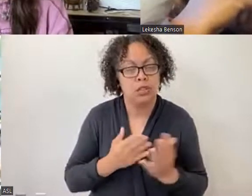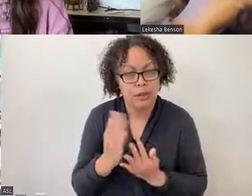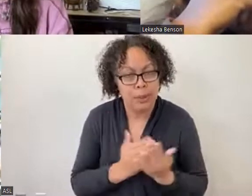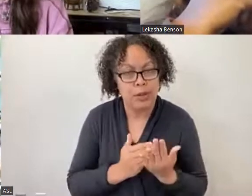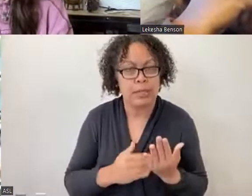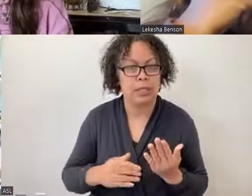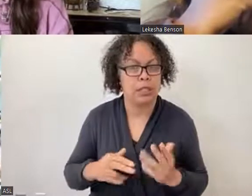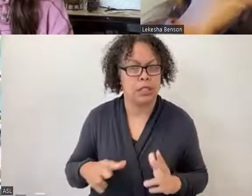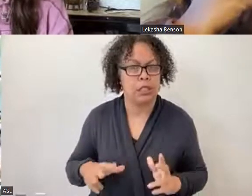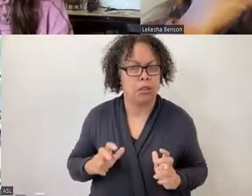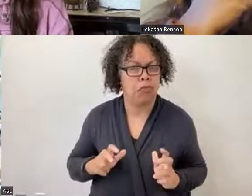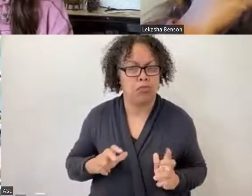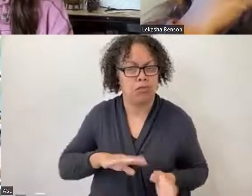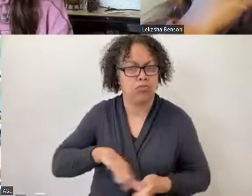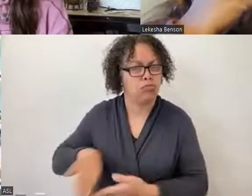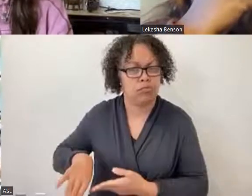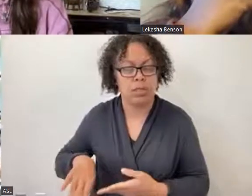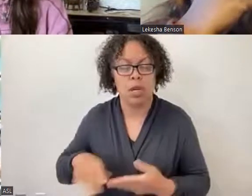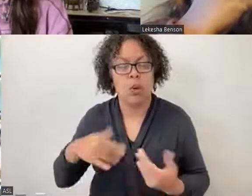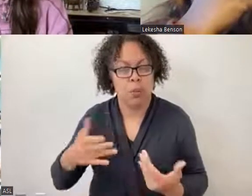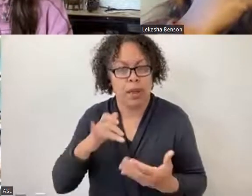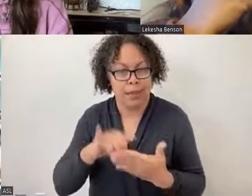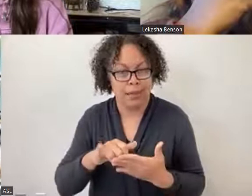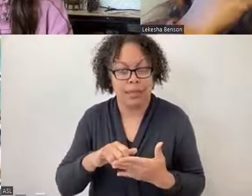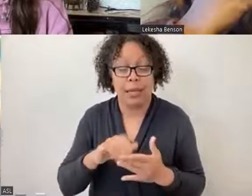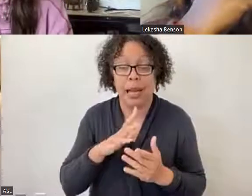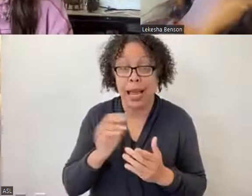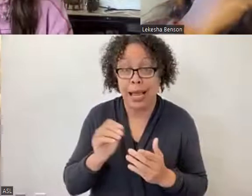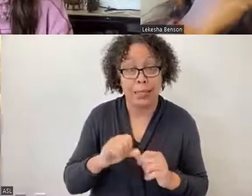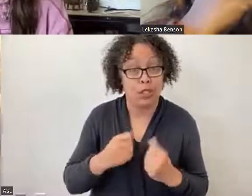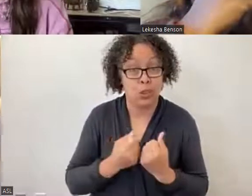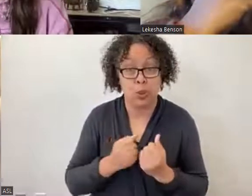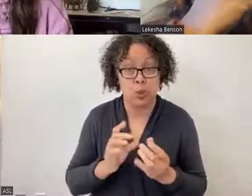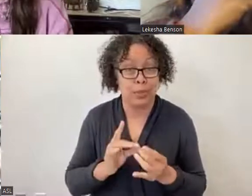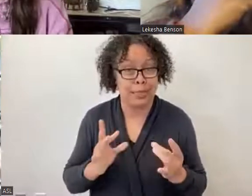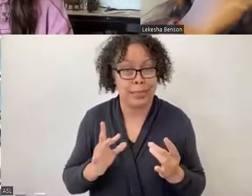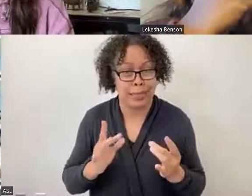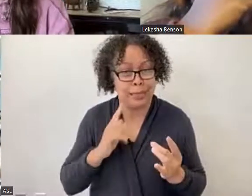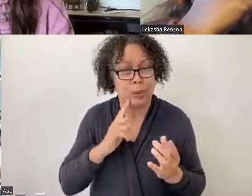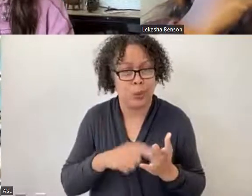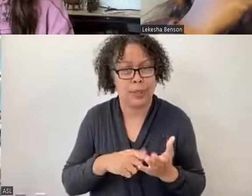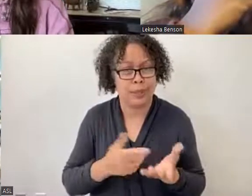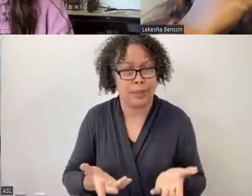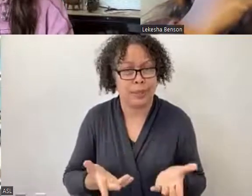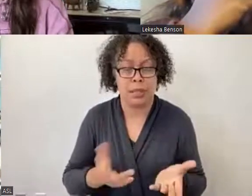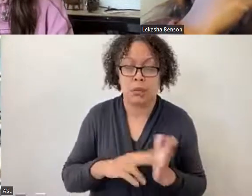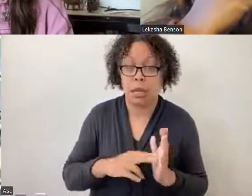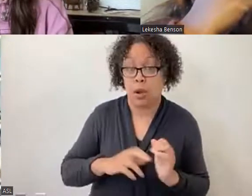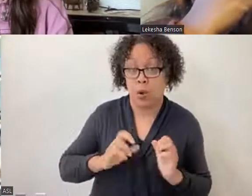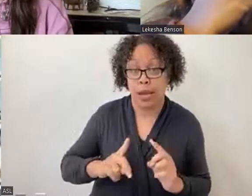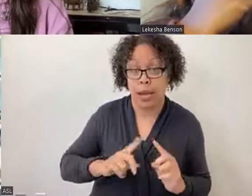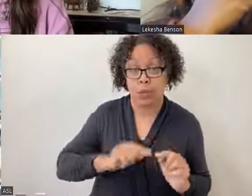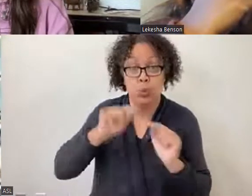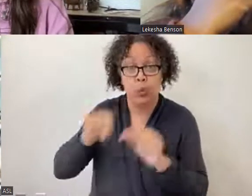outweigh greed, insincerity, and the social disconnection. In other words, it's okay for me to come and